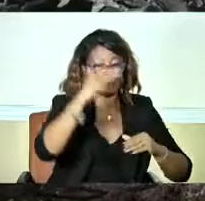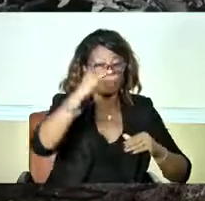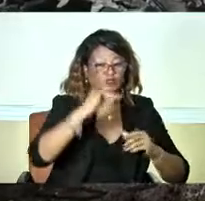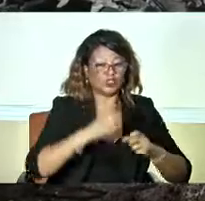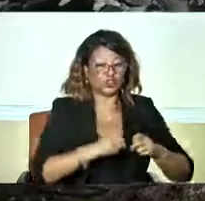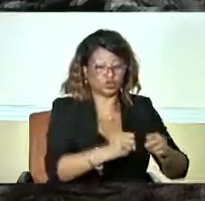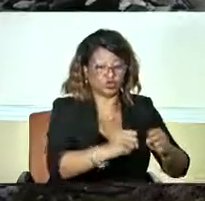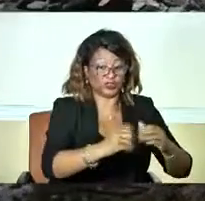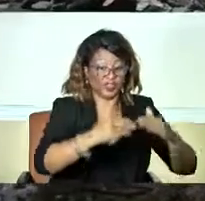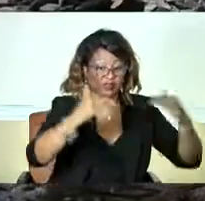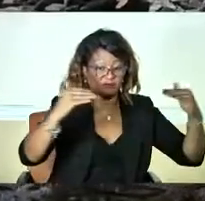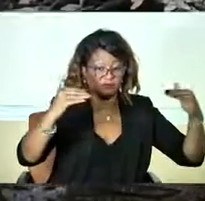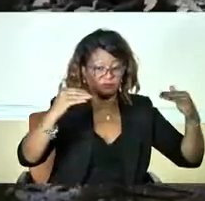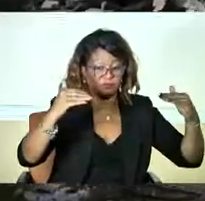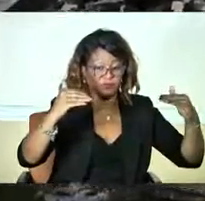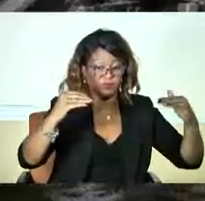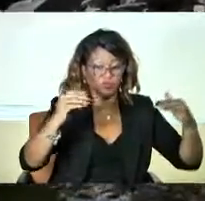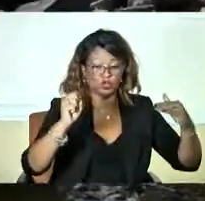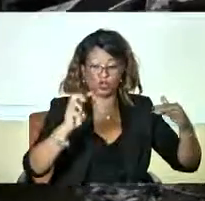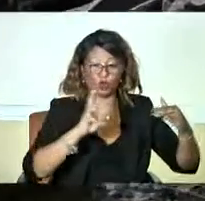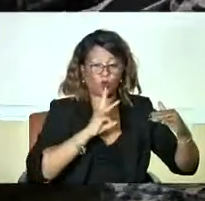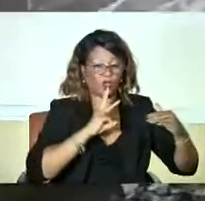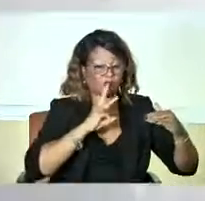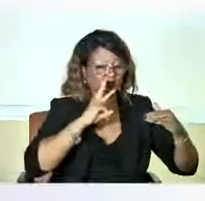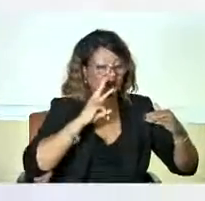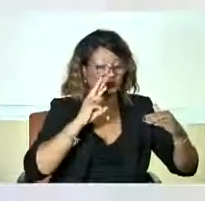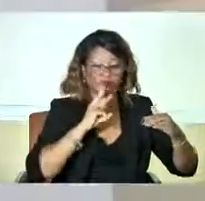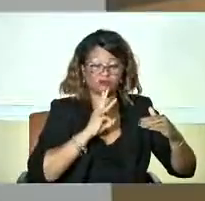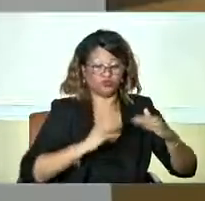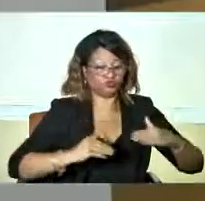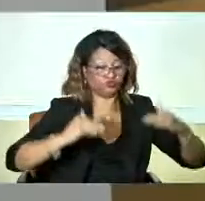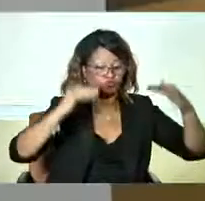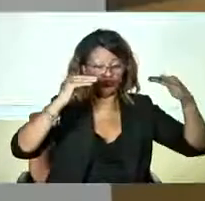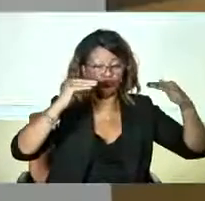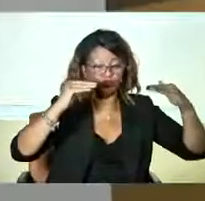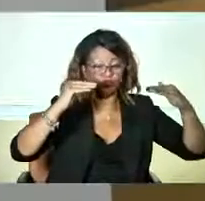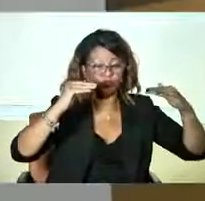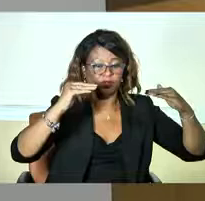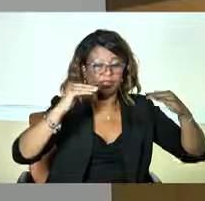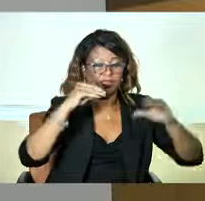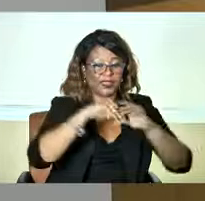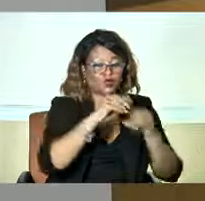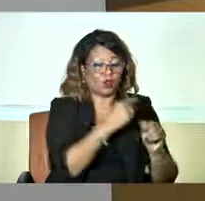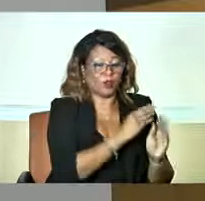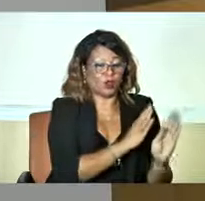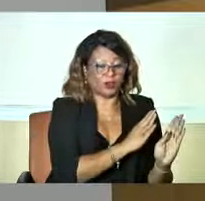in case of flooding, that water don't come in back into the hospital. I mean, Grand Bahama,